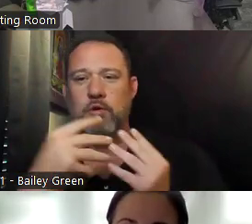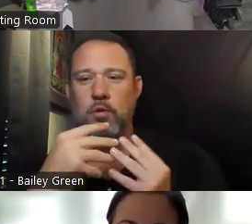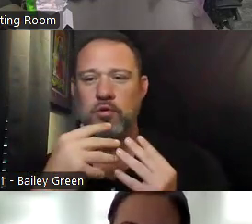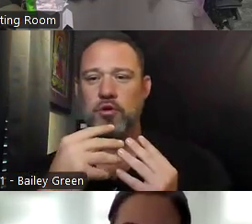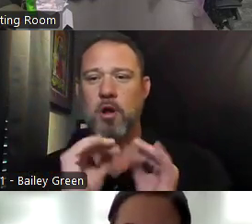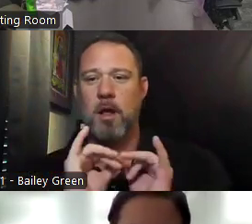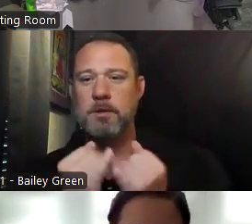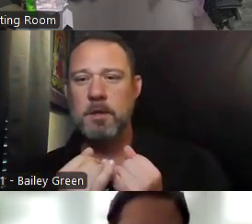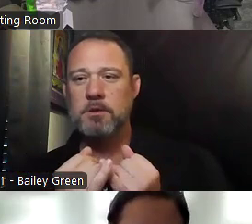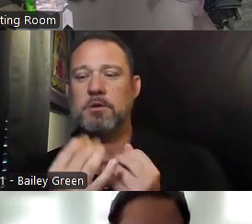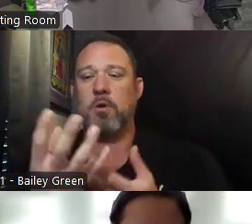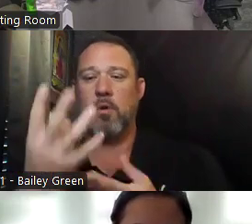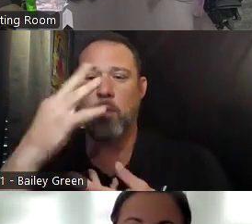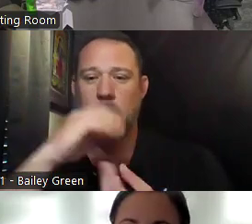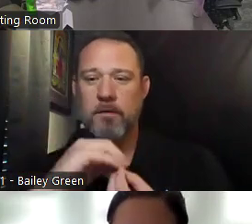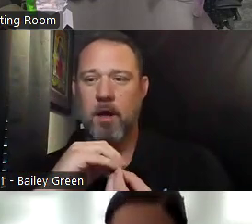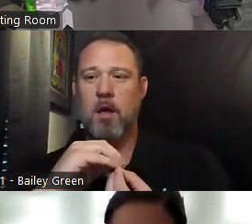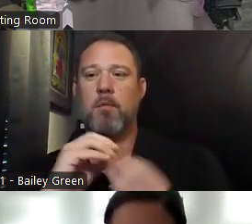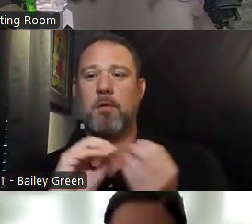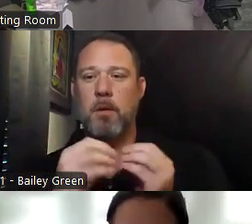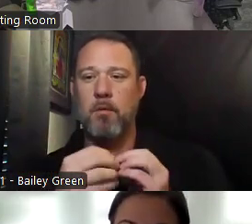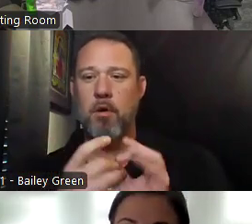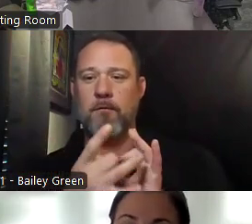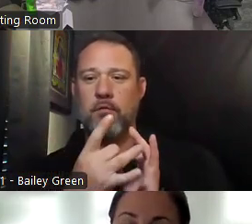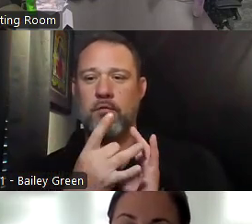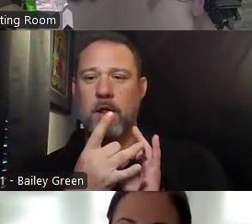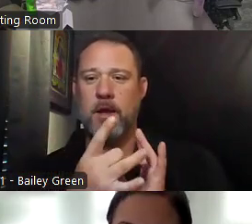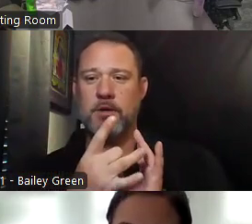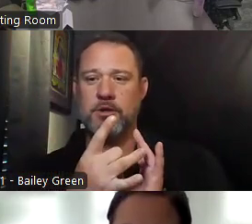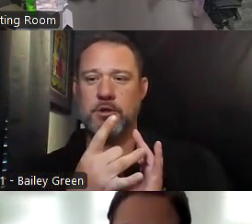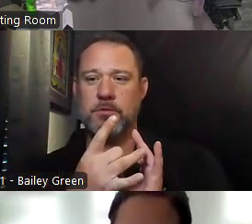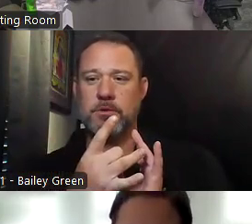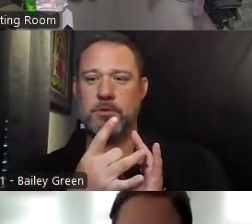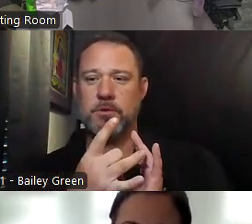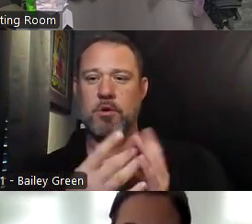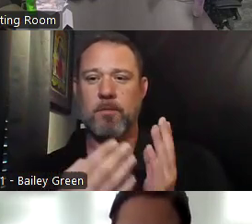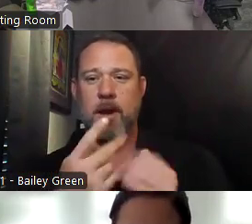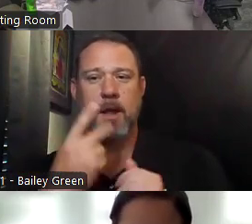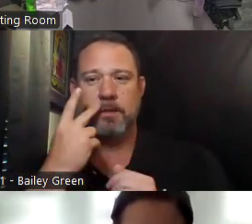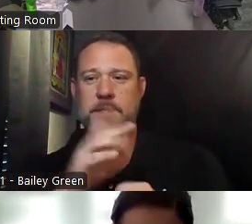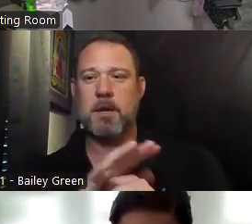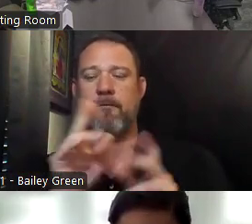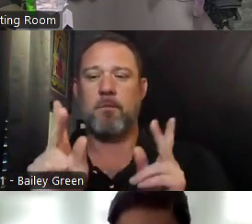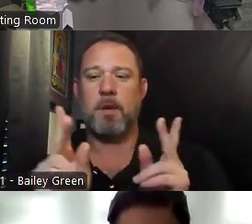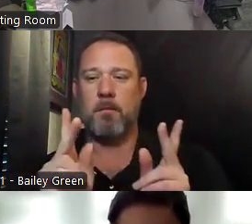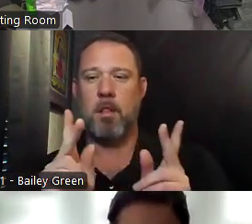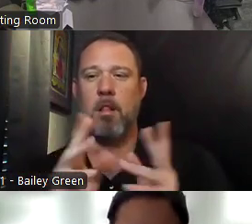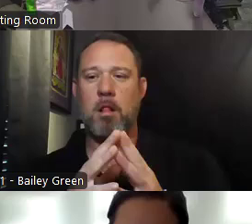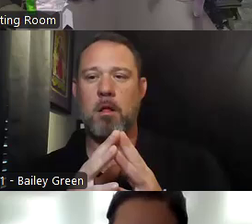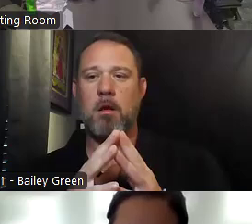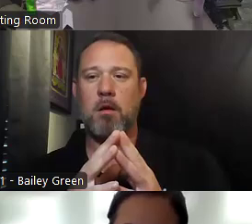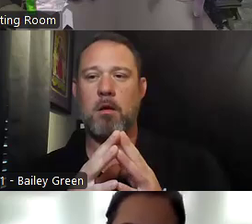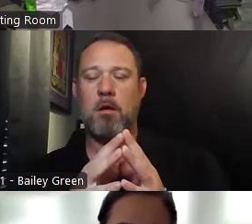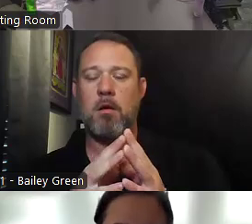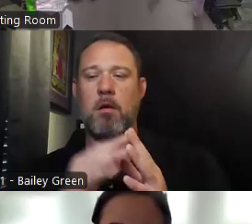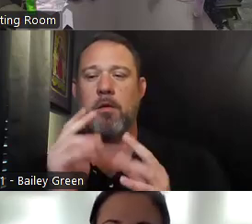the quantifiable number of relationships. I mean, you may not be seeing enough people around you. This